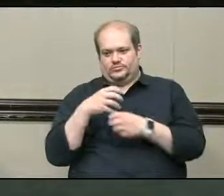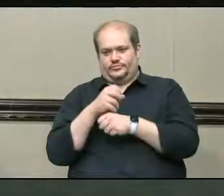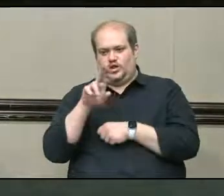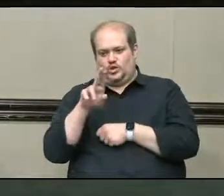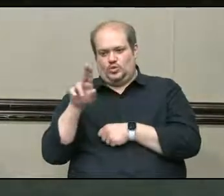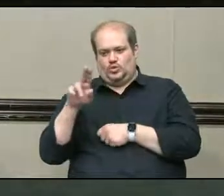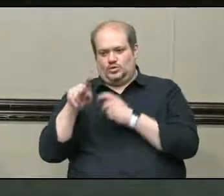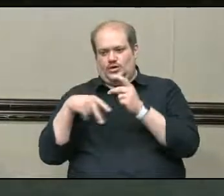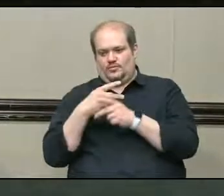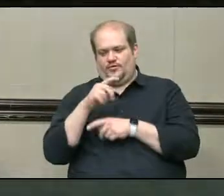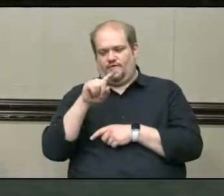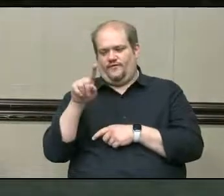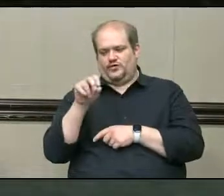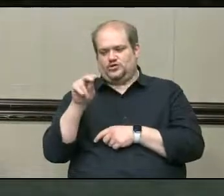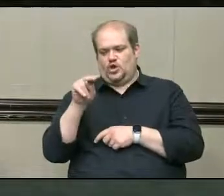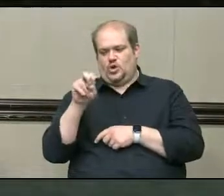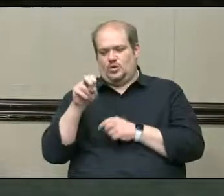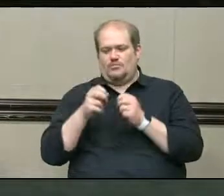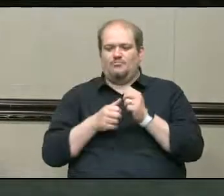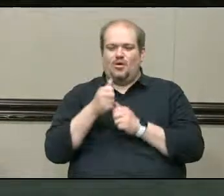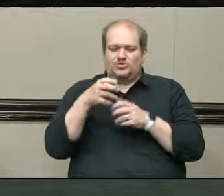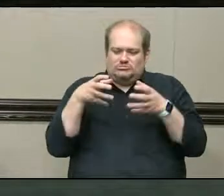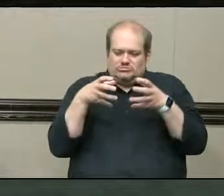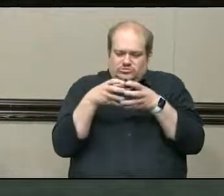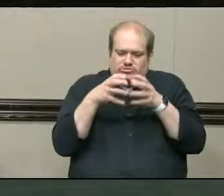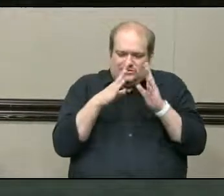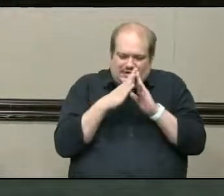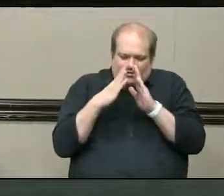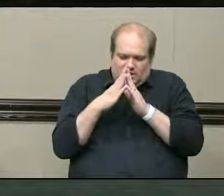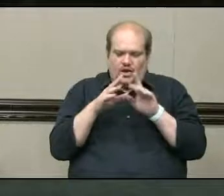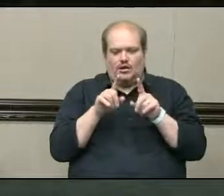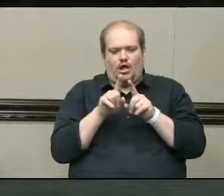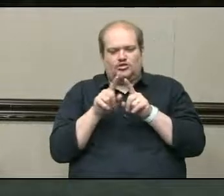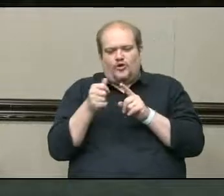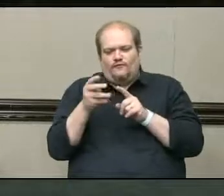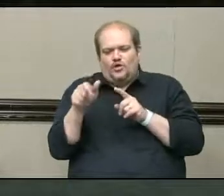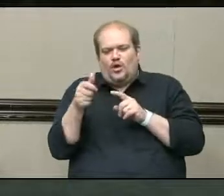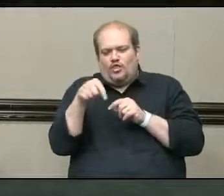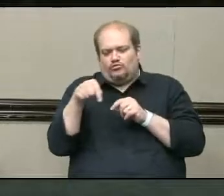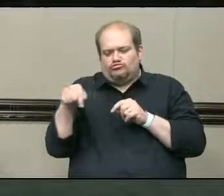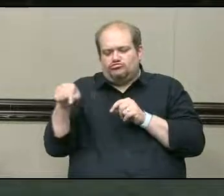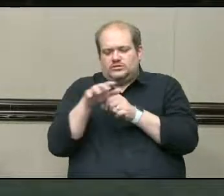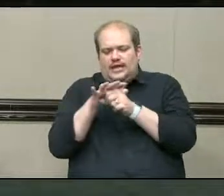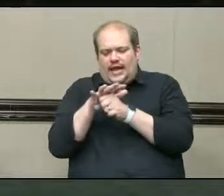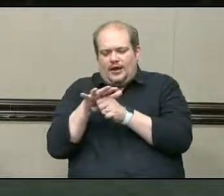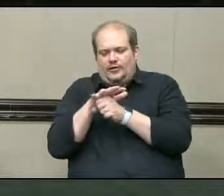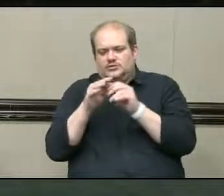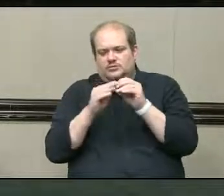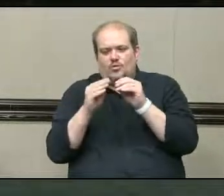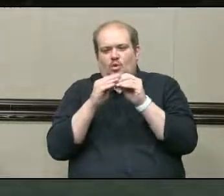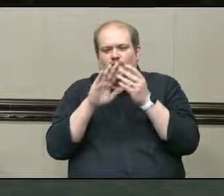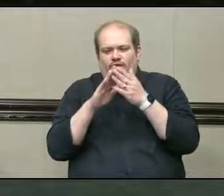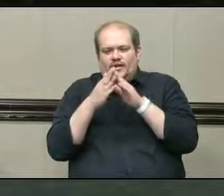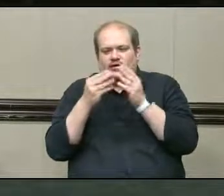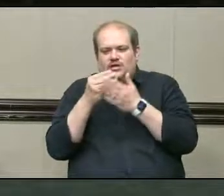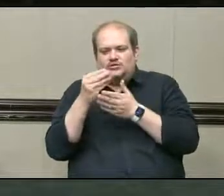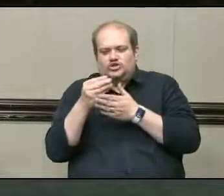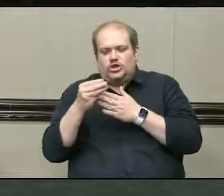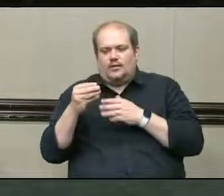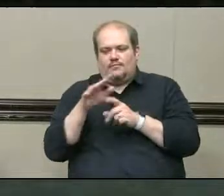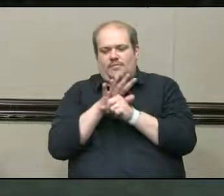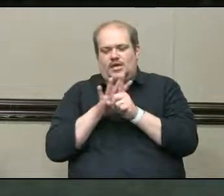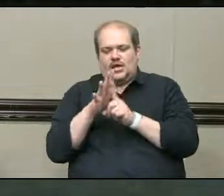and it's concentrated mainly downtown and also some other areas where more of that downtown shopping